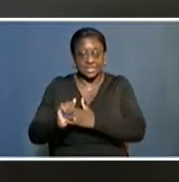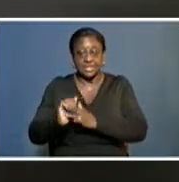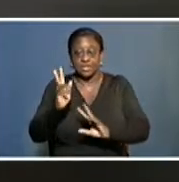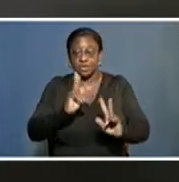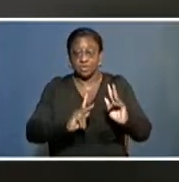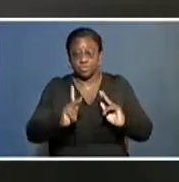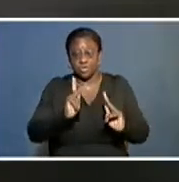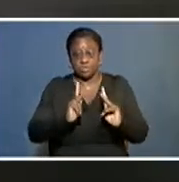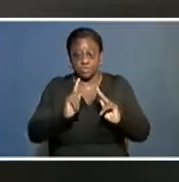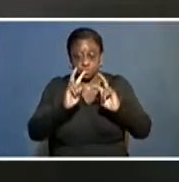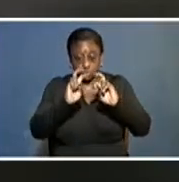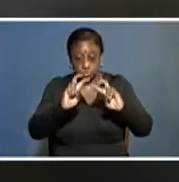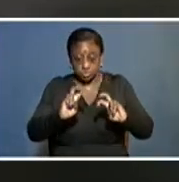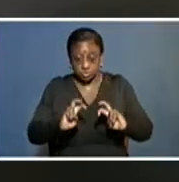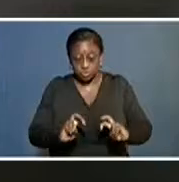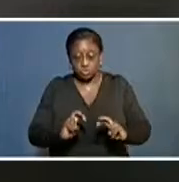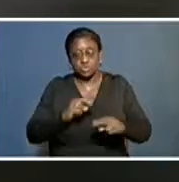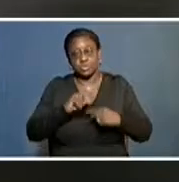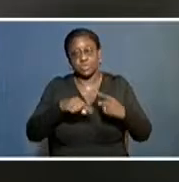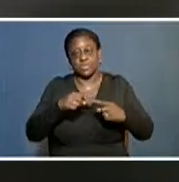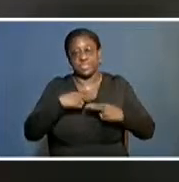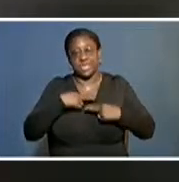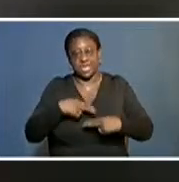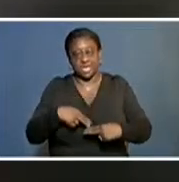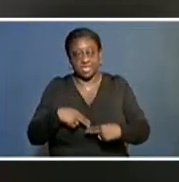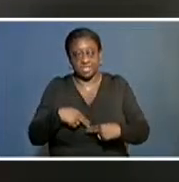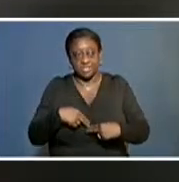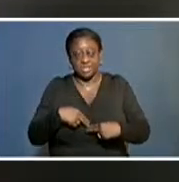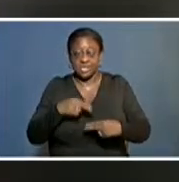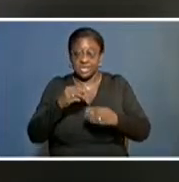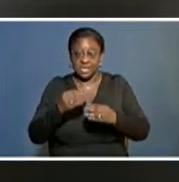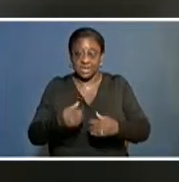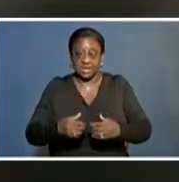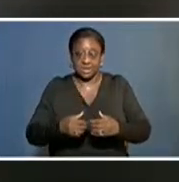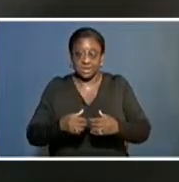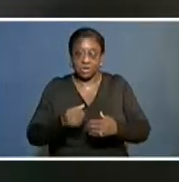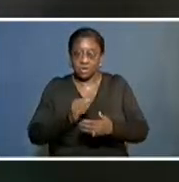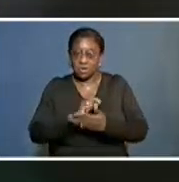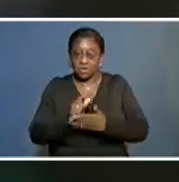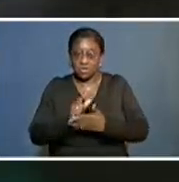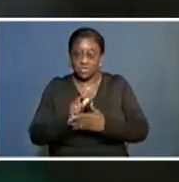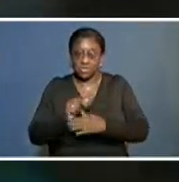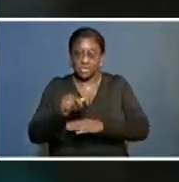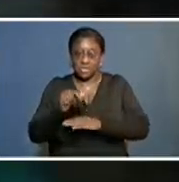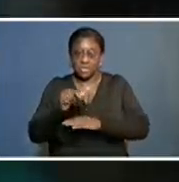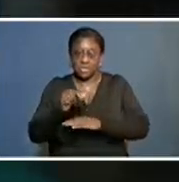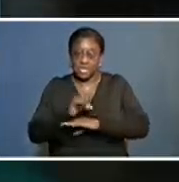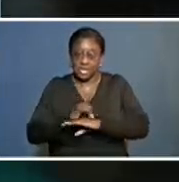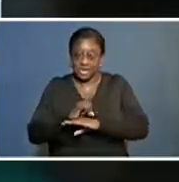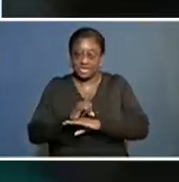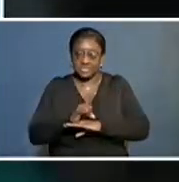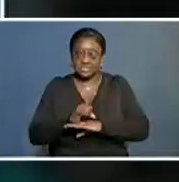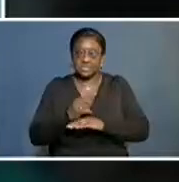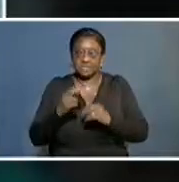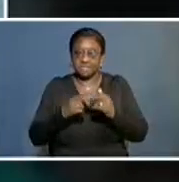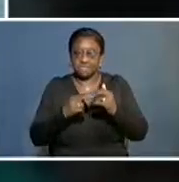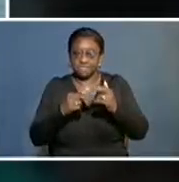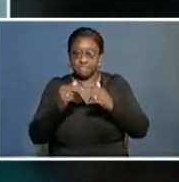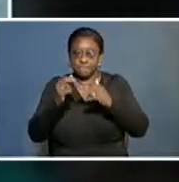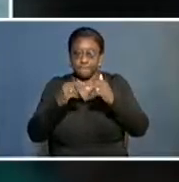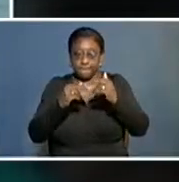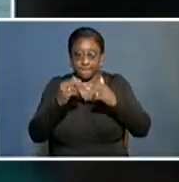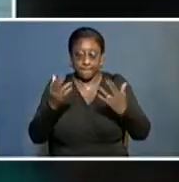to research the health and how those islands' ecosystems function. Some collected mangrove seeds